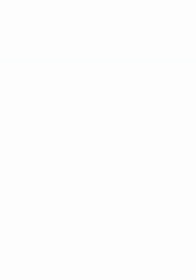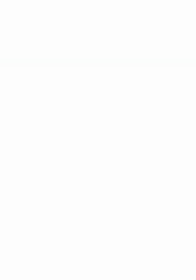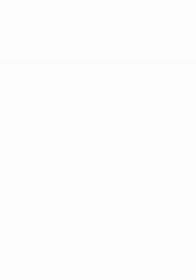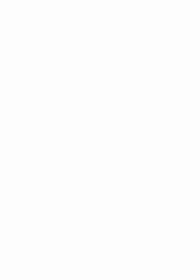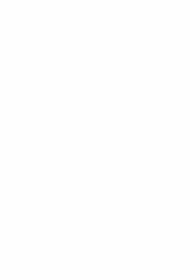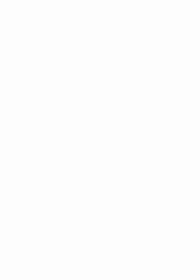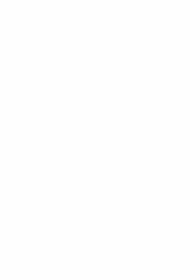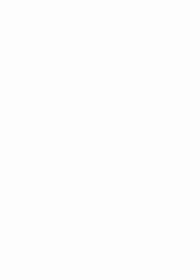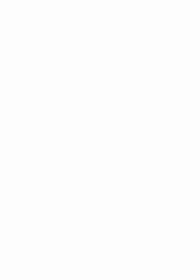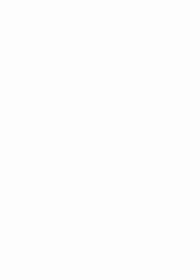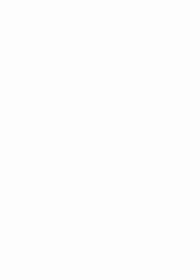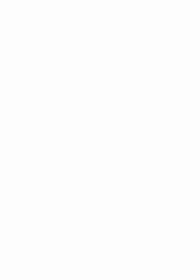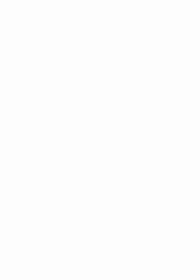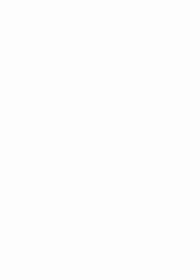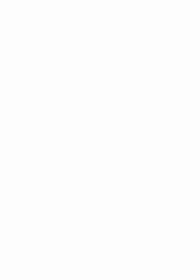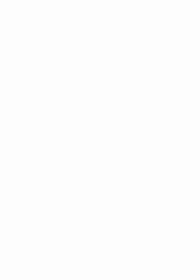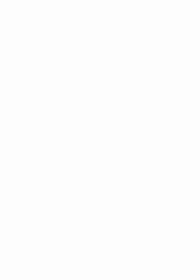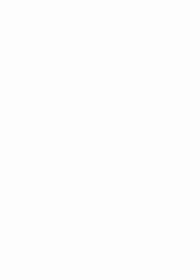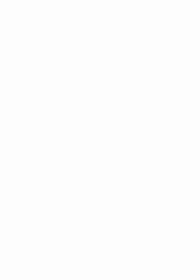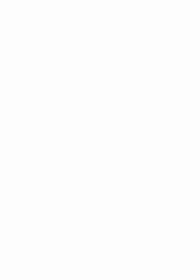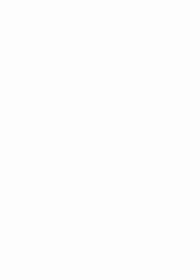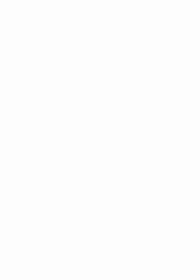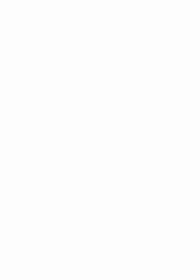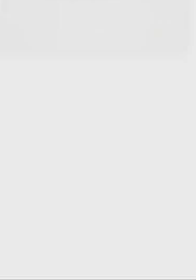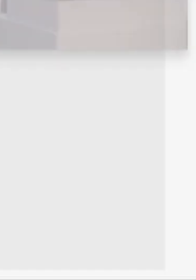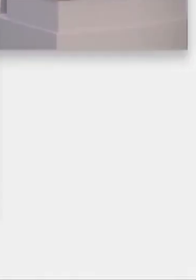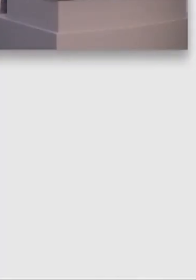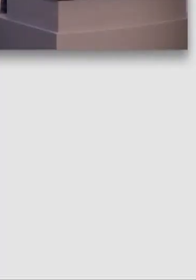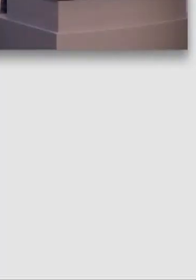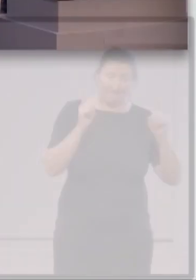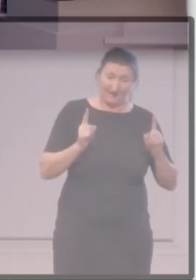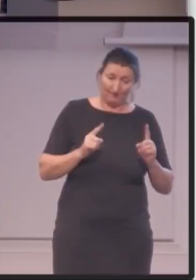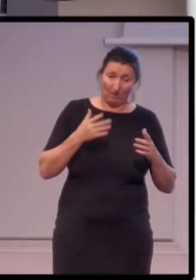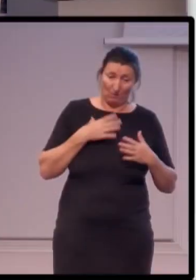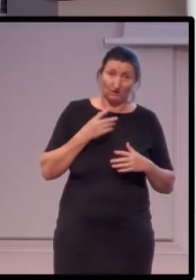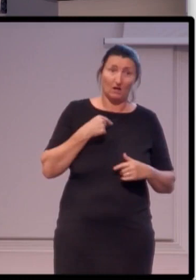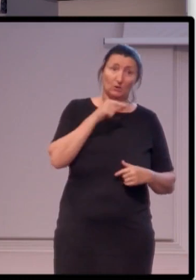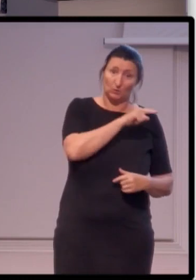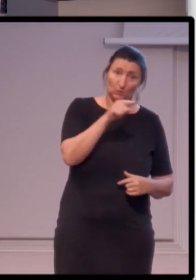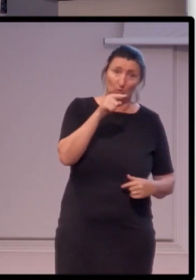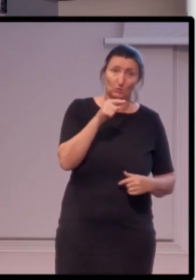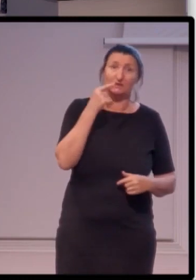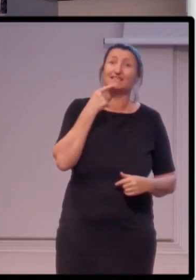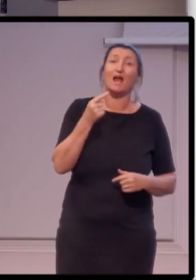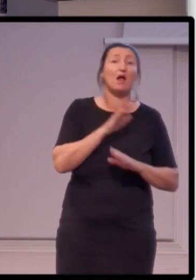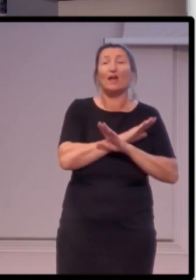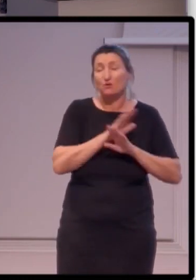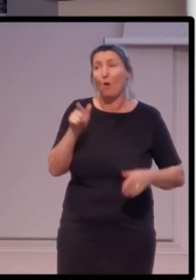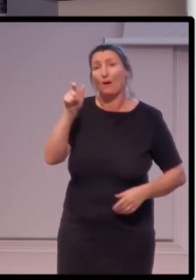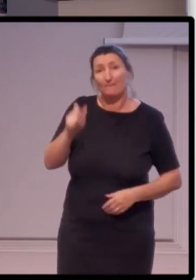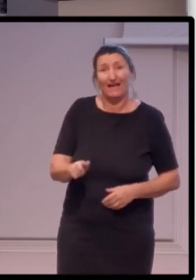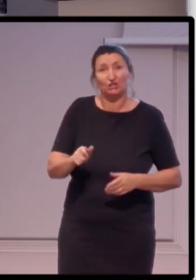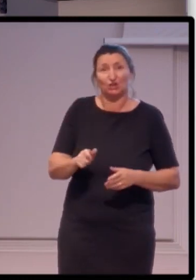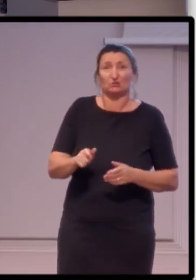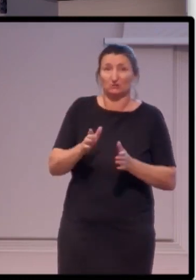And that last bit is really one of the key messages that our children and young people want people to really think about, is to try not to call them patients. They're